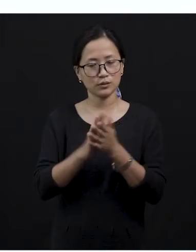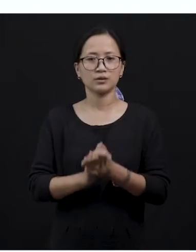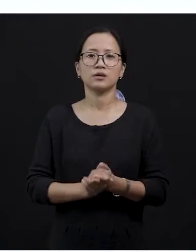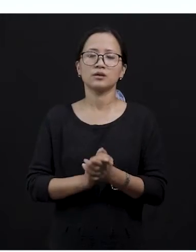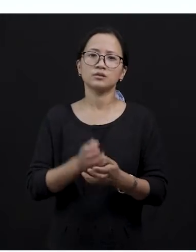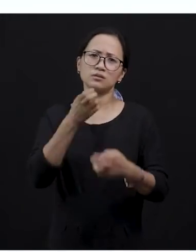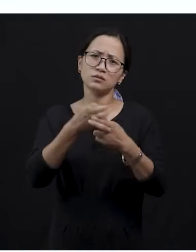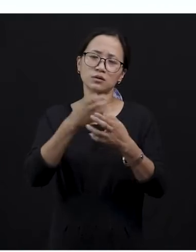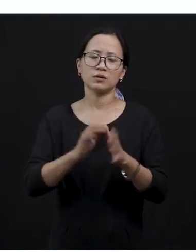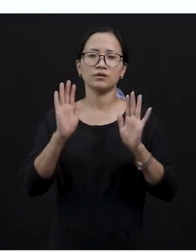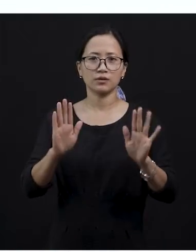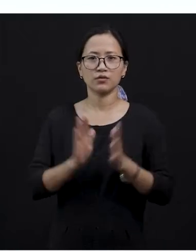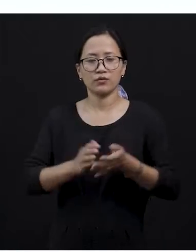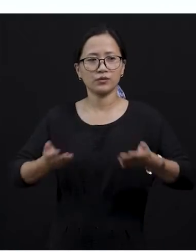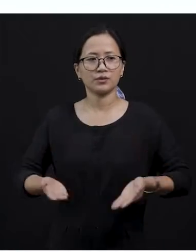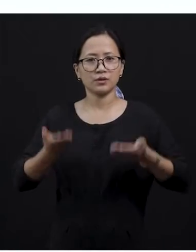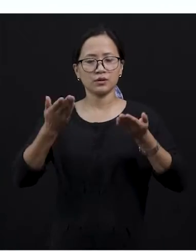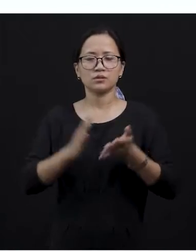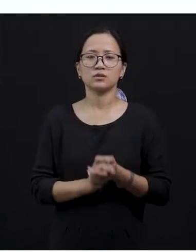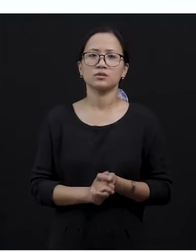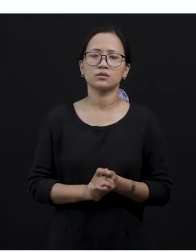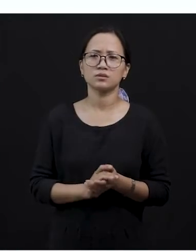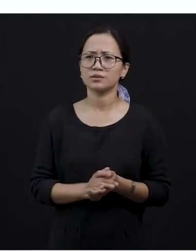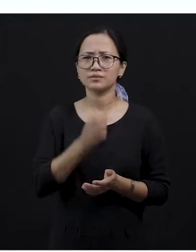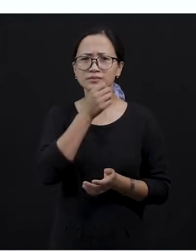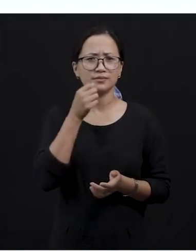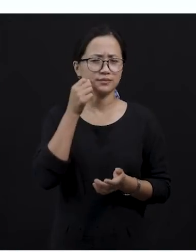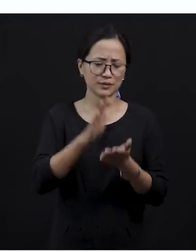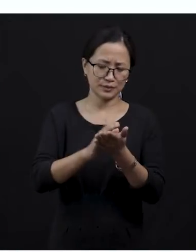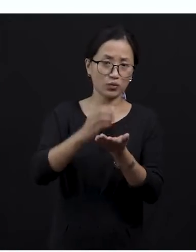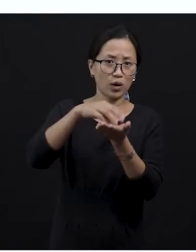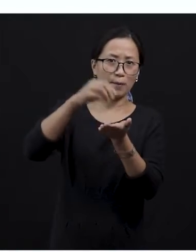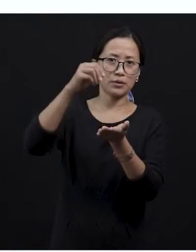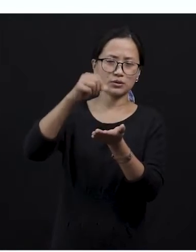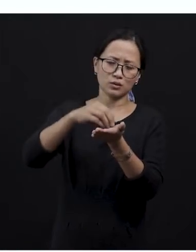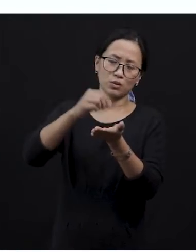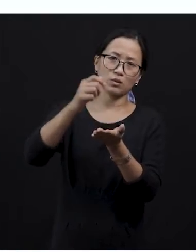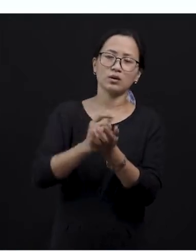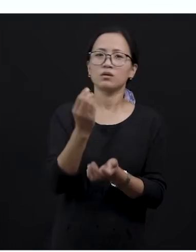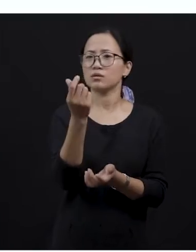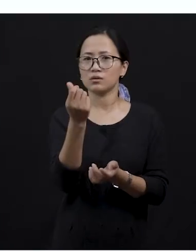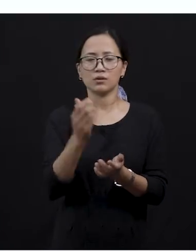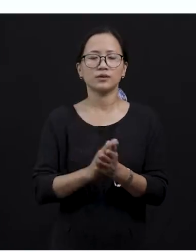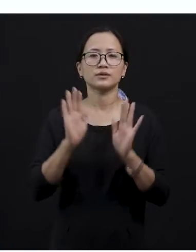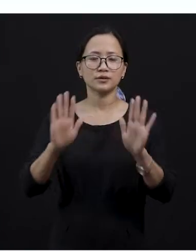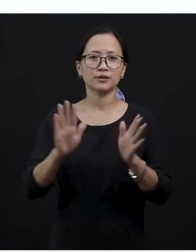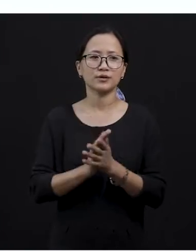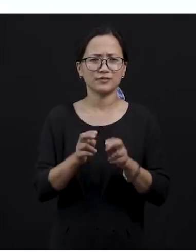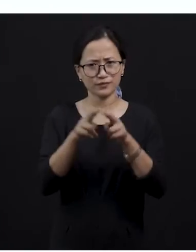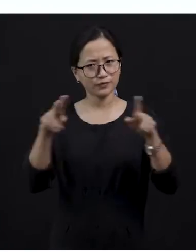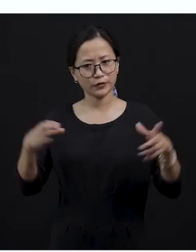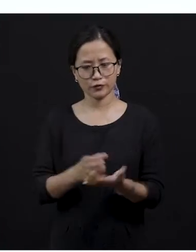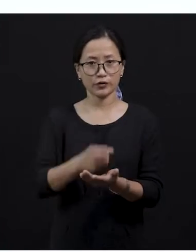bottles? These are bottles full of oils, whether mustard oil, refined oil, coconut oil, olive oil. See the different